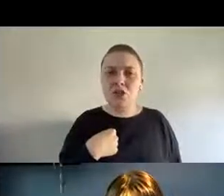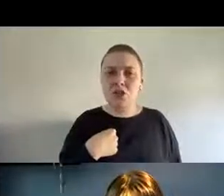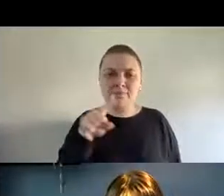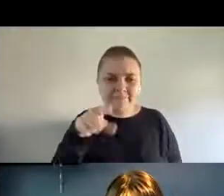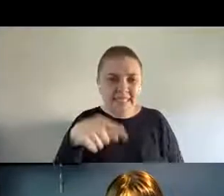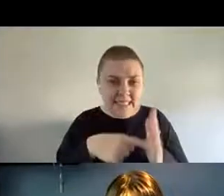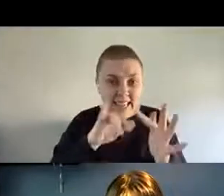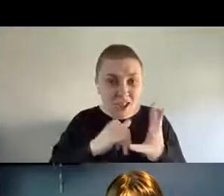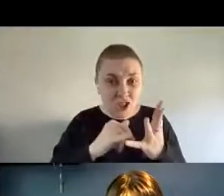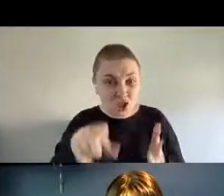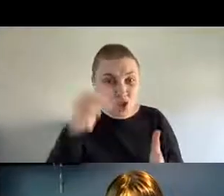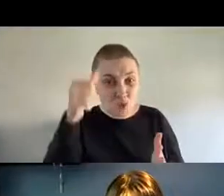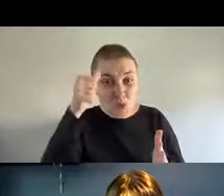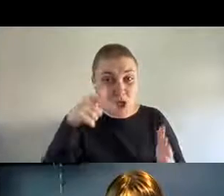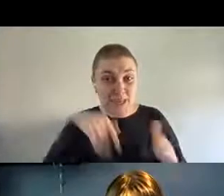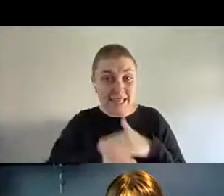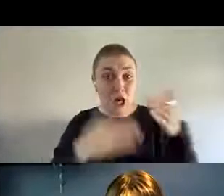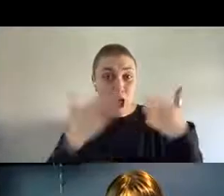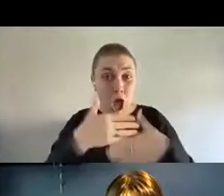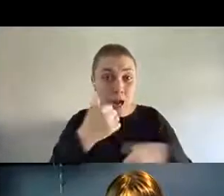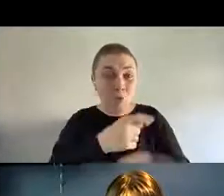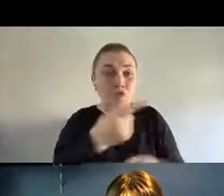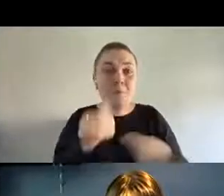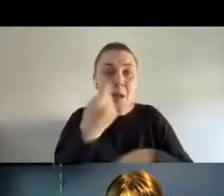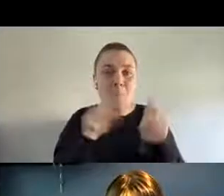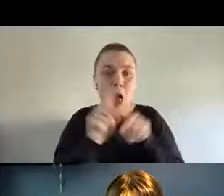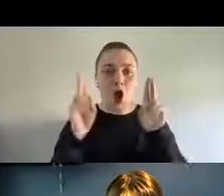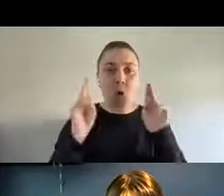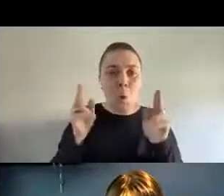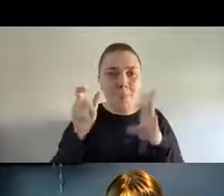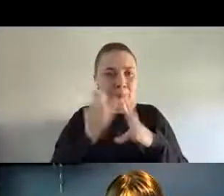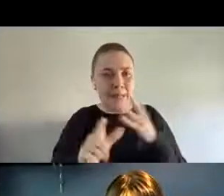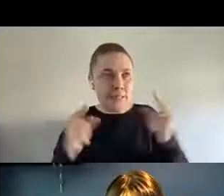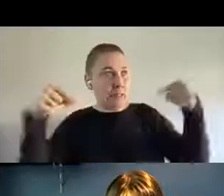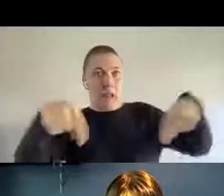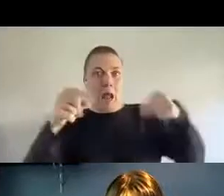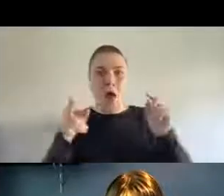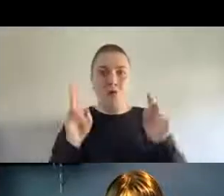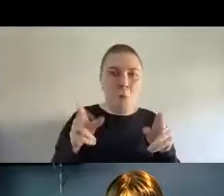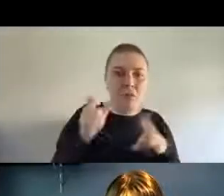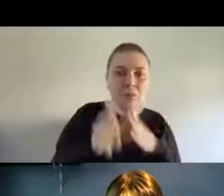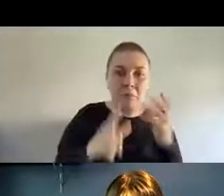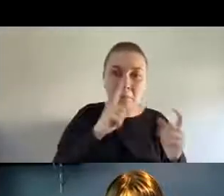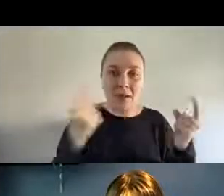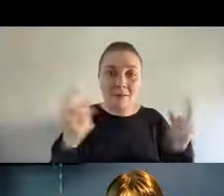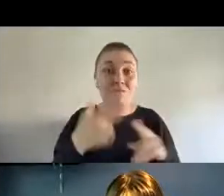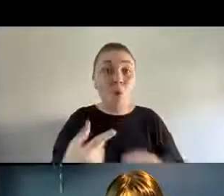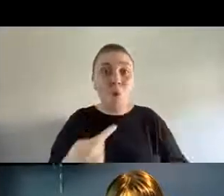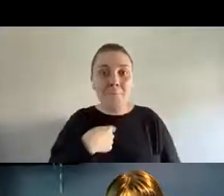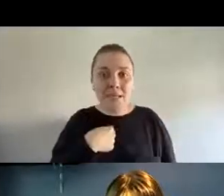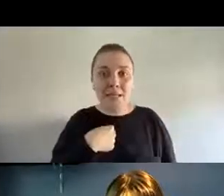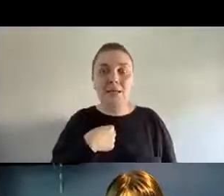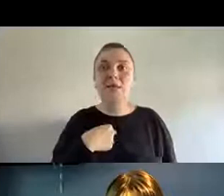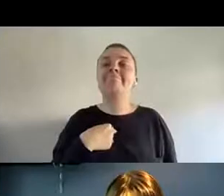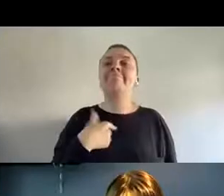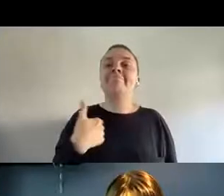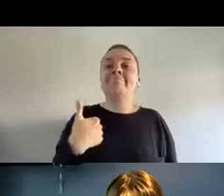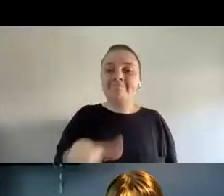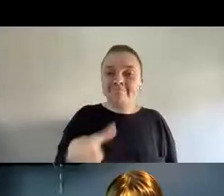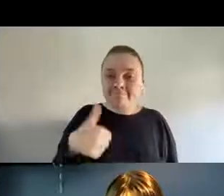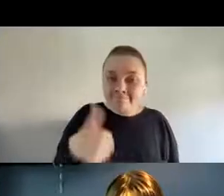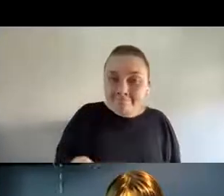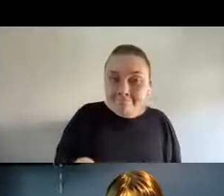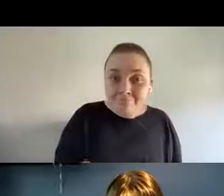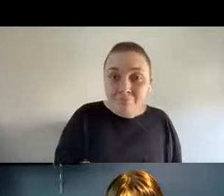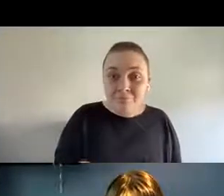this nightclub, you've normalised disability. And I guess for me, that speaks to the fact that